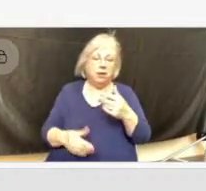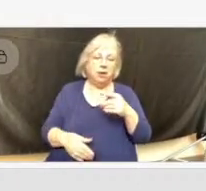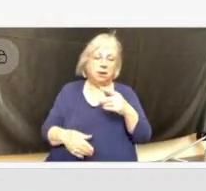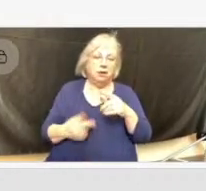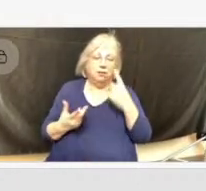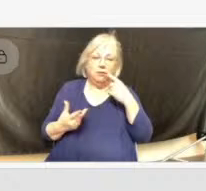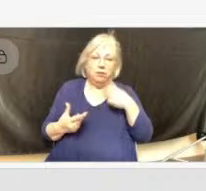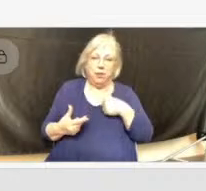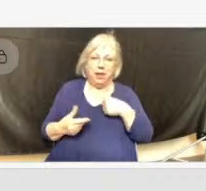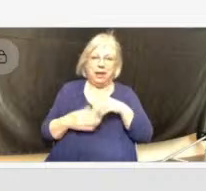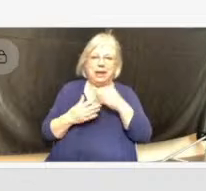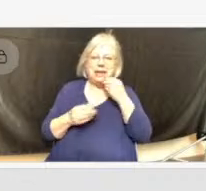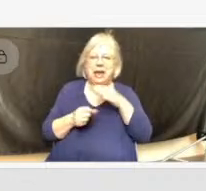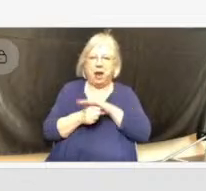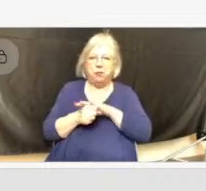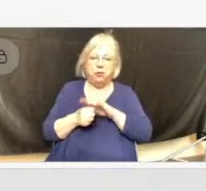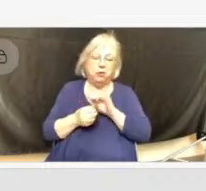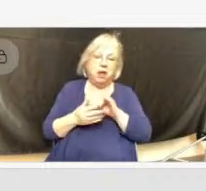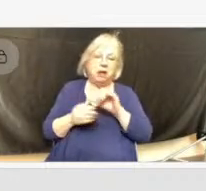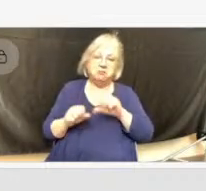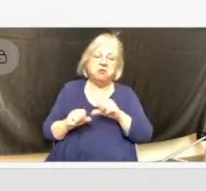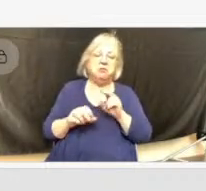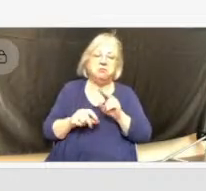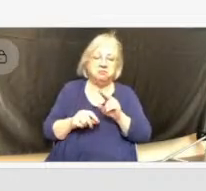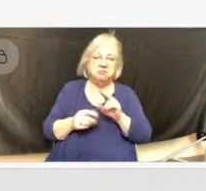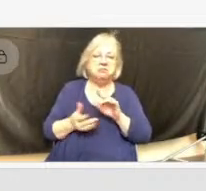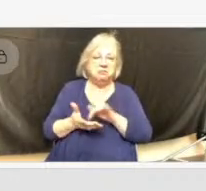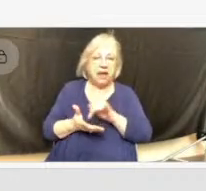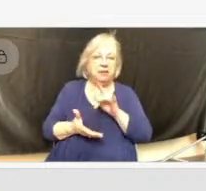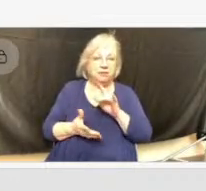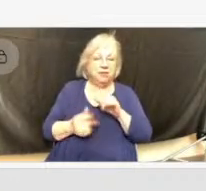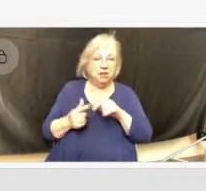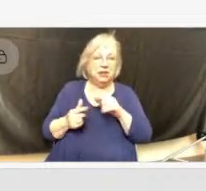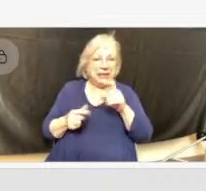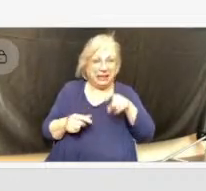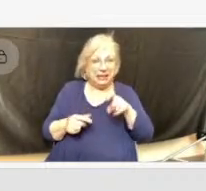In a neighborhood that could probably use progress, so